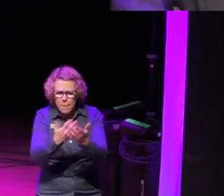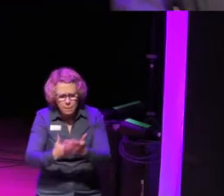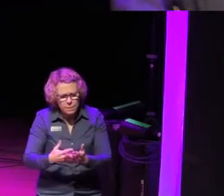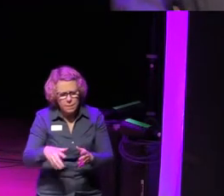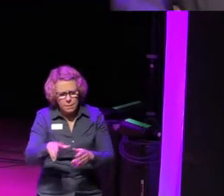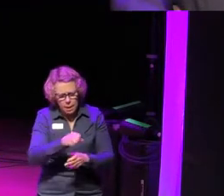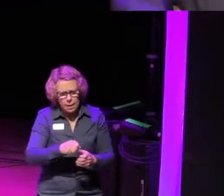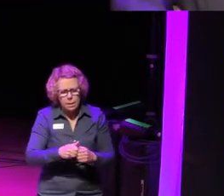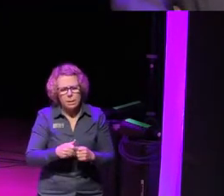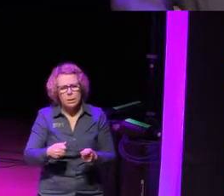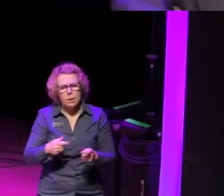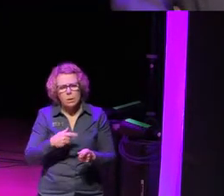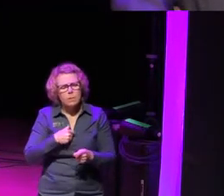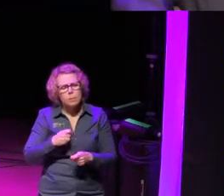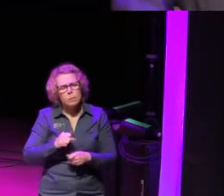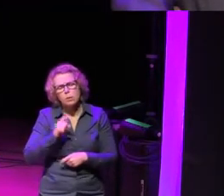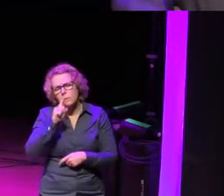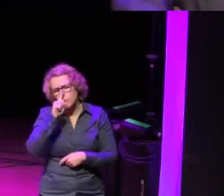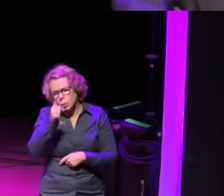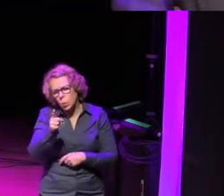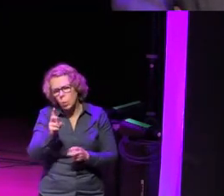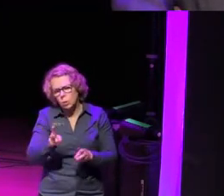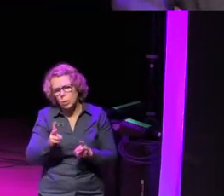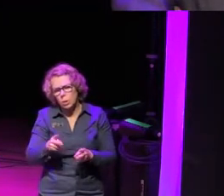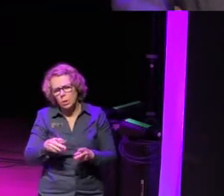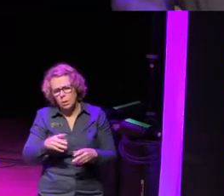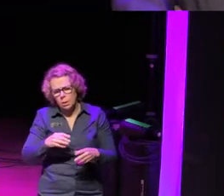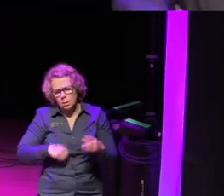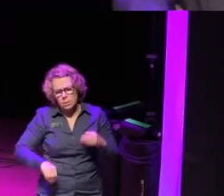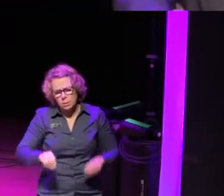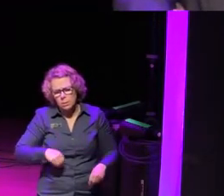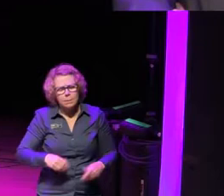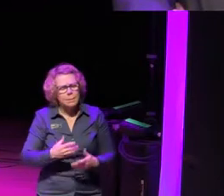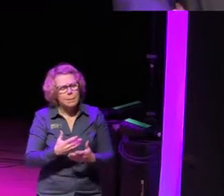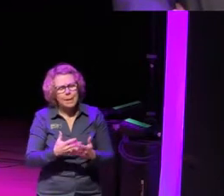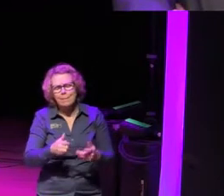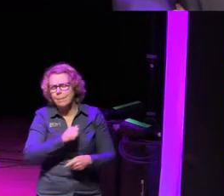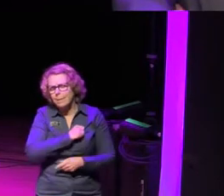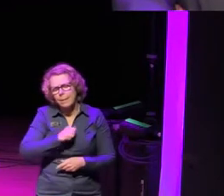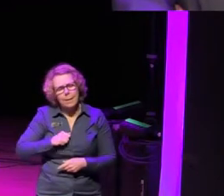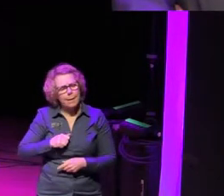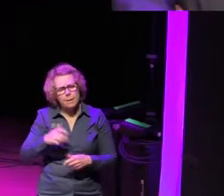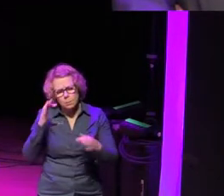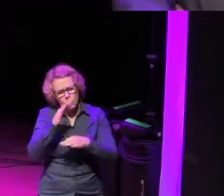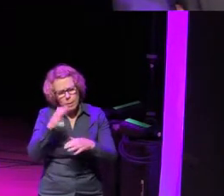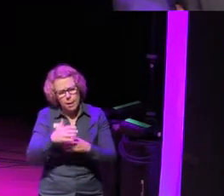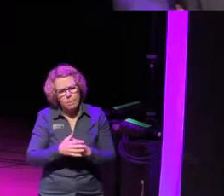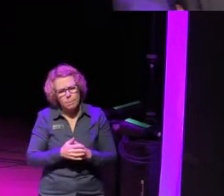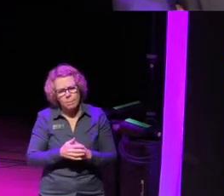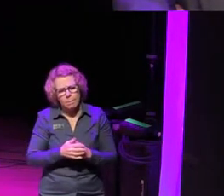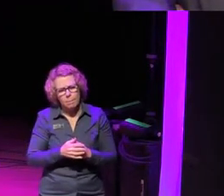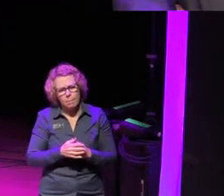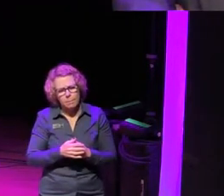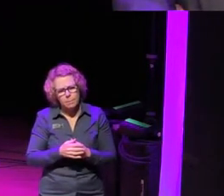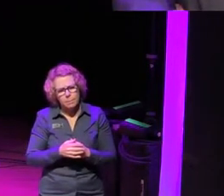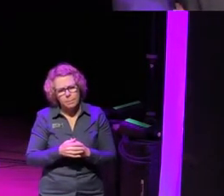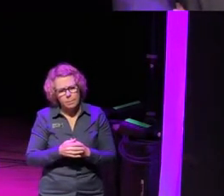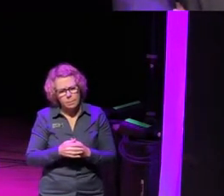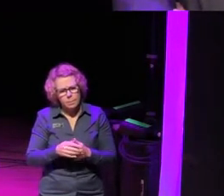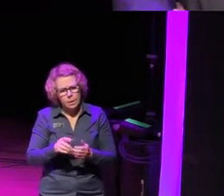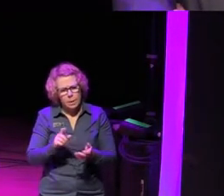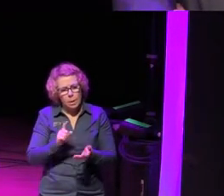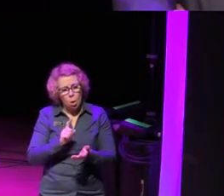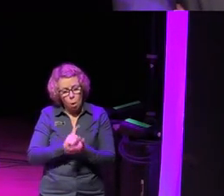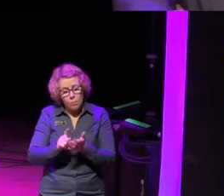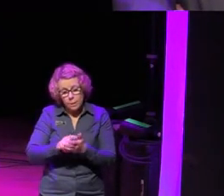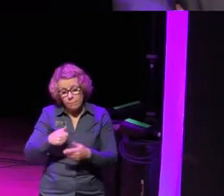also as a system, we've got to understand that corruption is not a government problem, because often it's seen as an